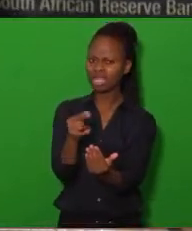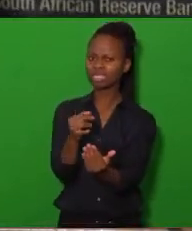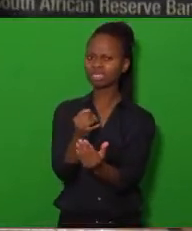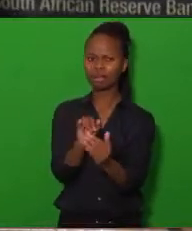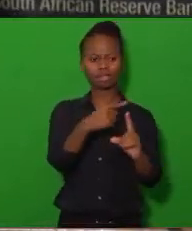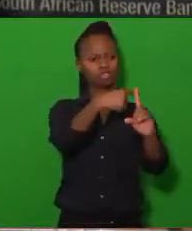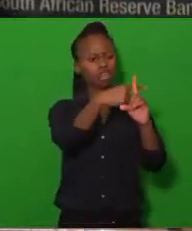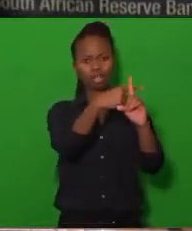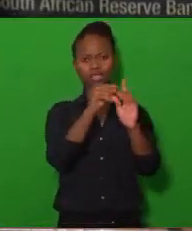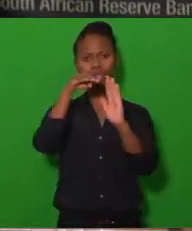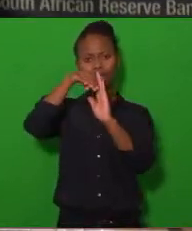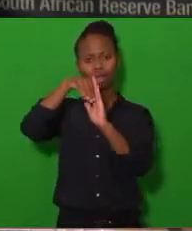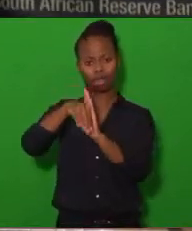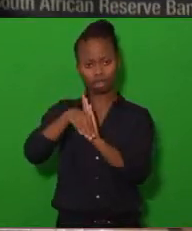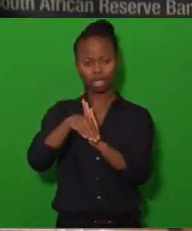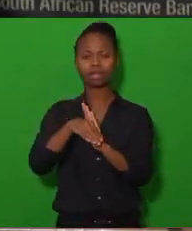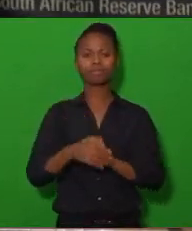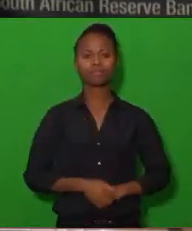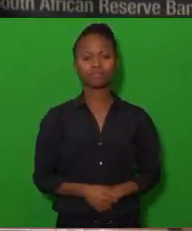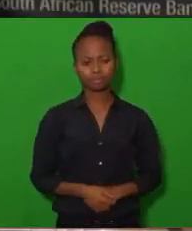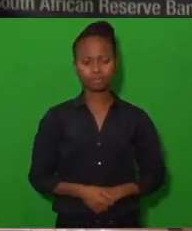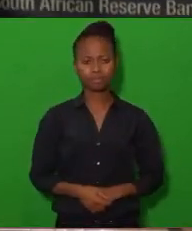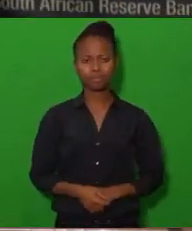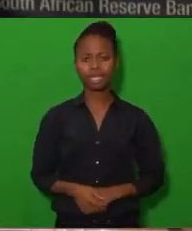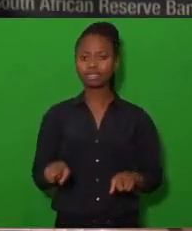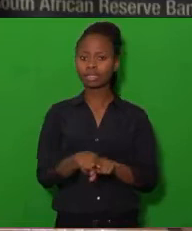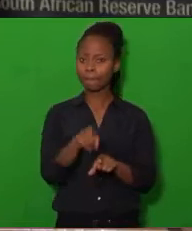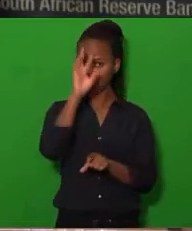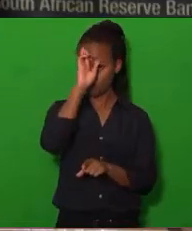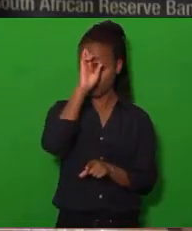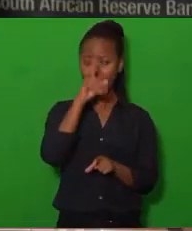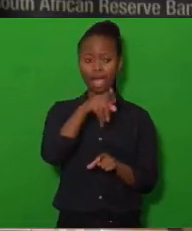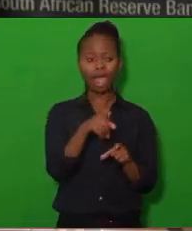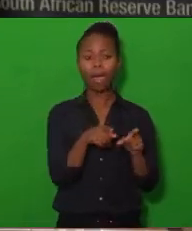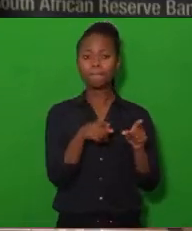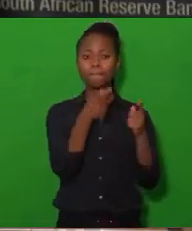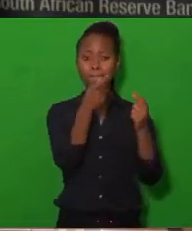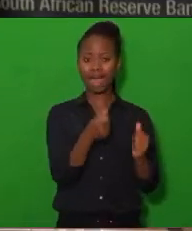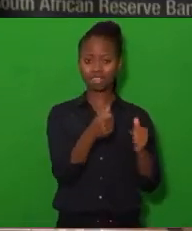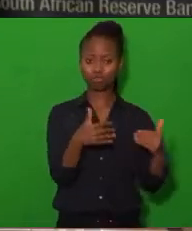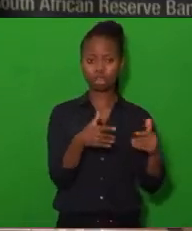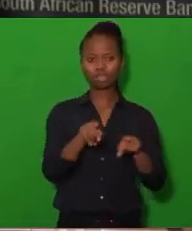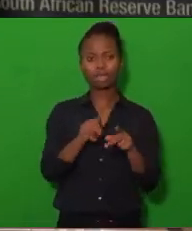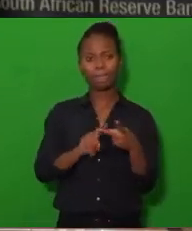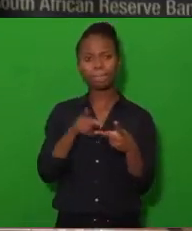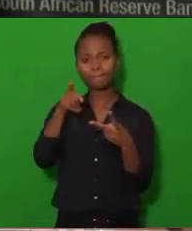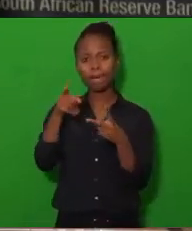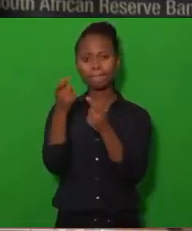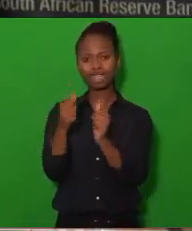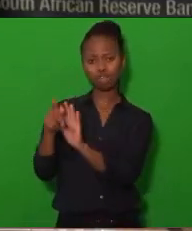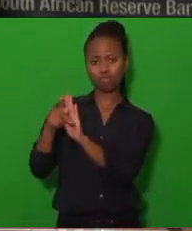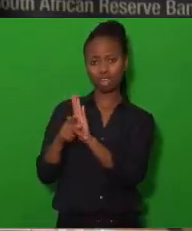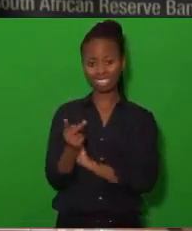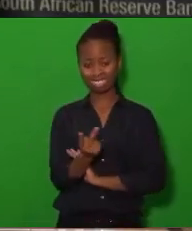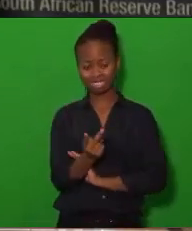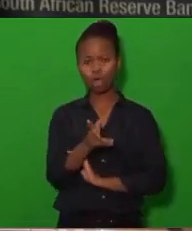levels. Barring significant shocks, monetary policy in major advanced economies will remain